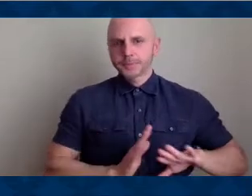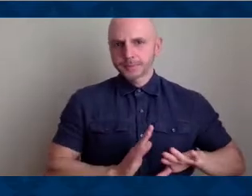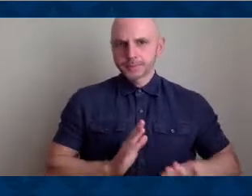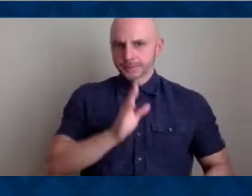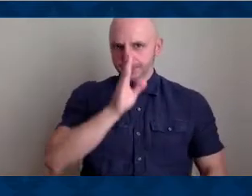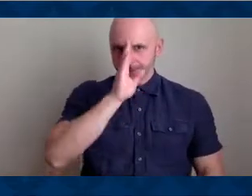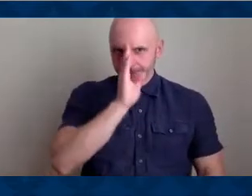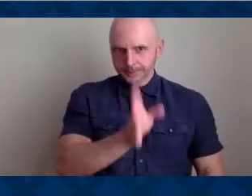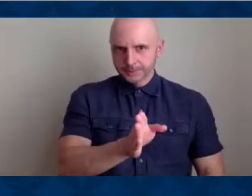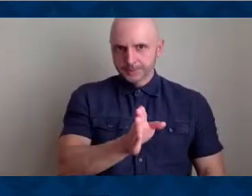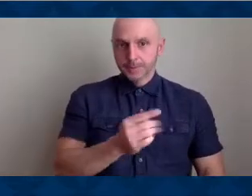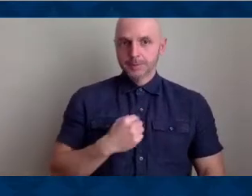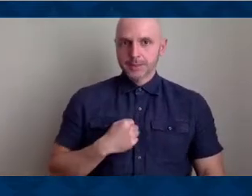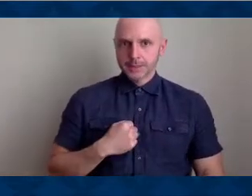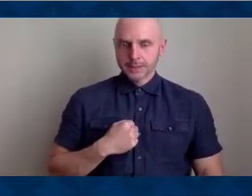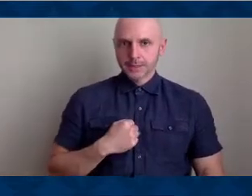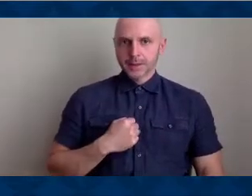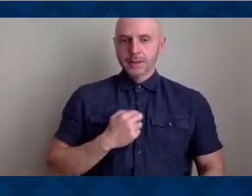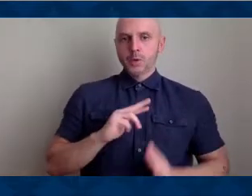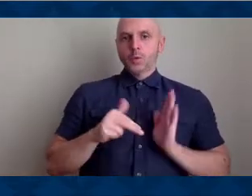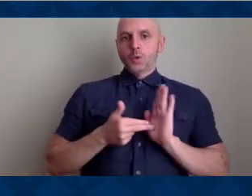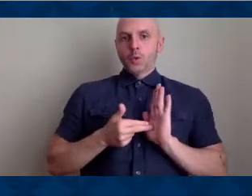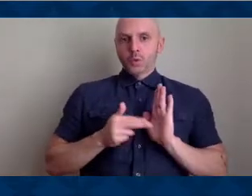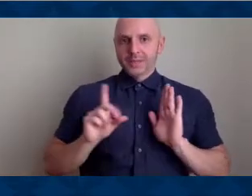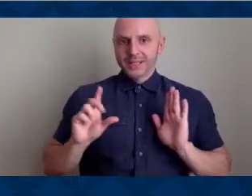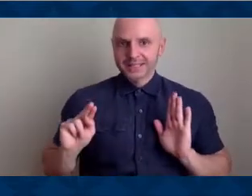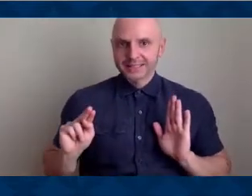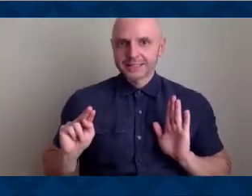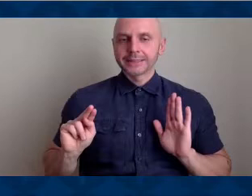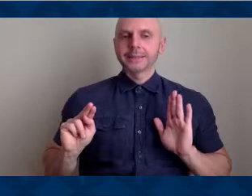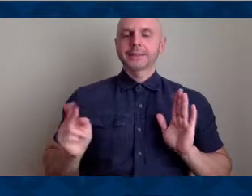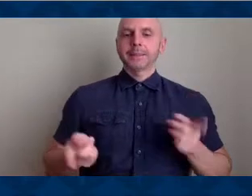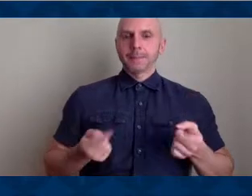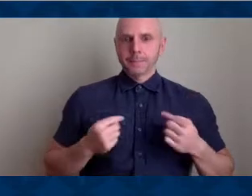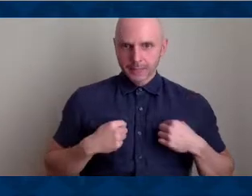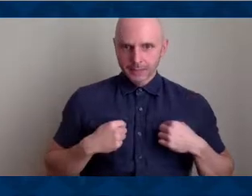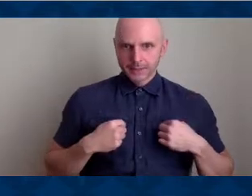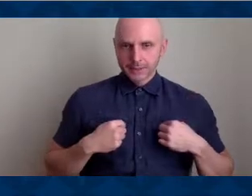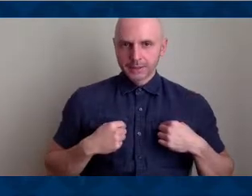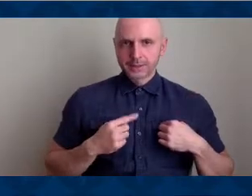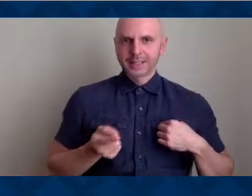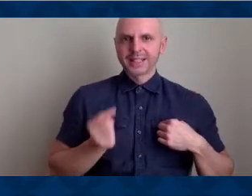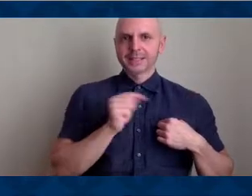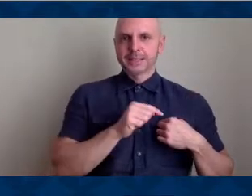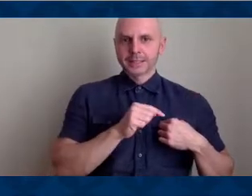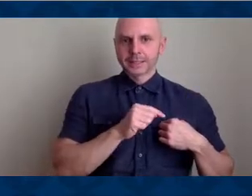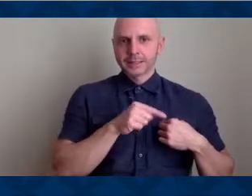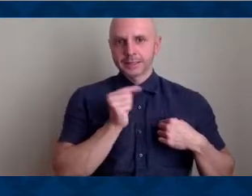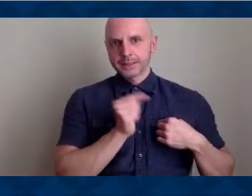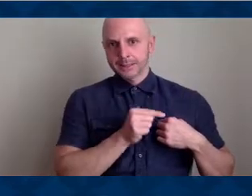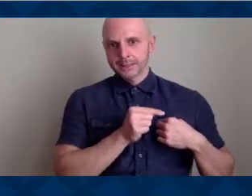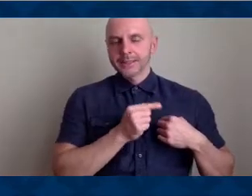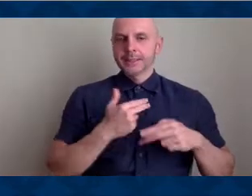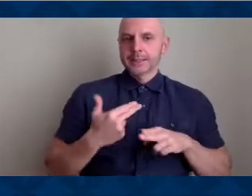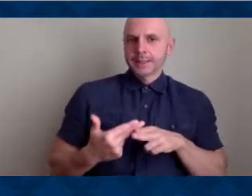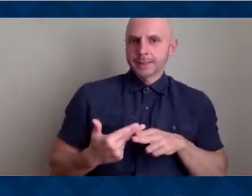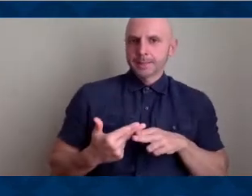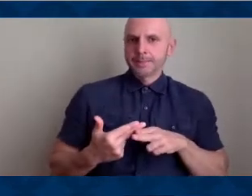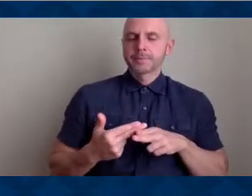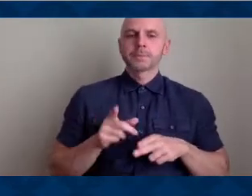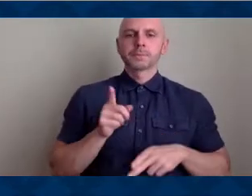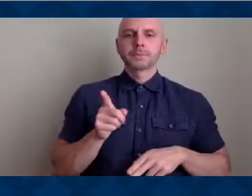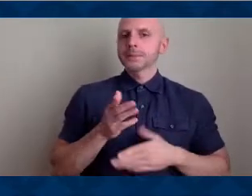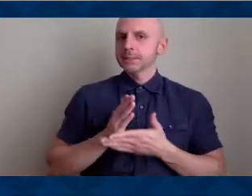as dean so far to deal with this issue, because people on both sides feel so passionately about the issue.